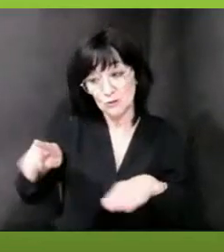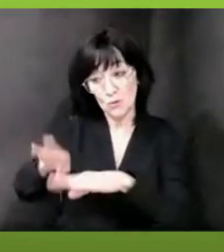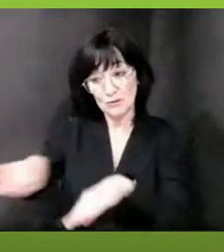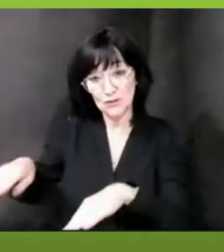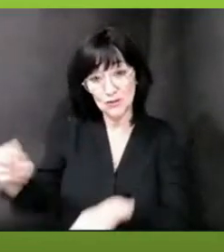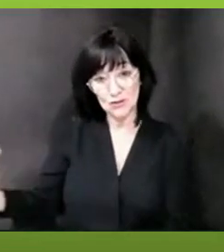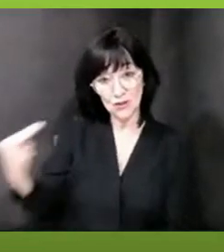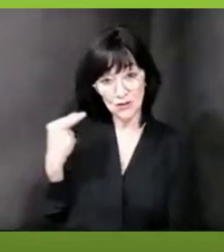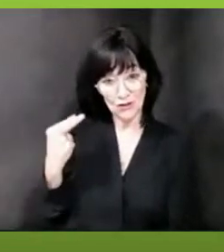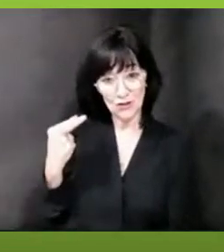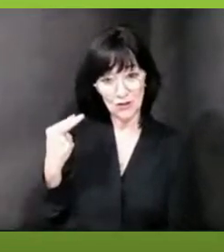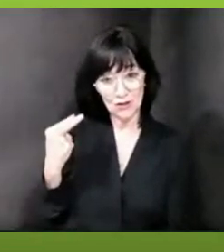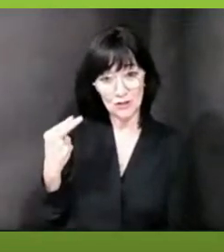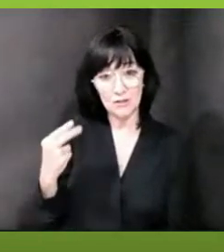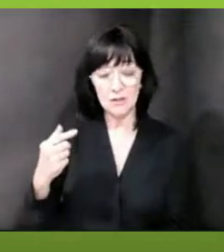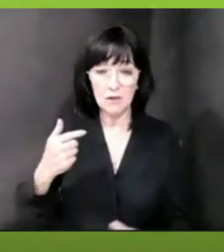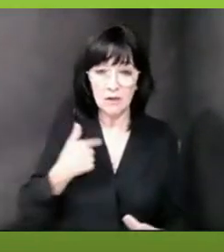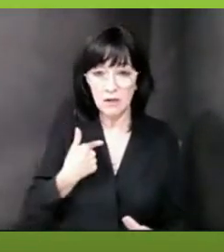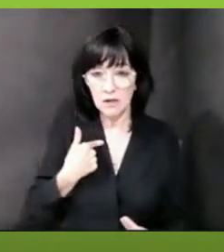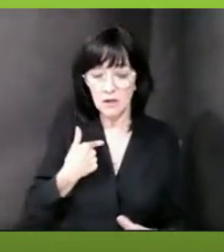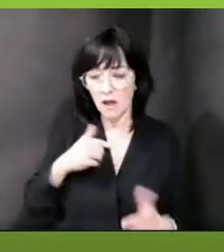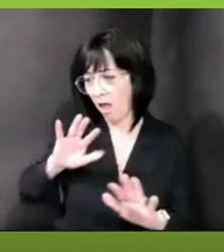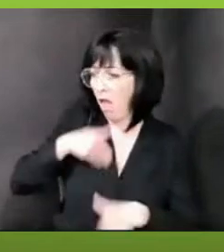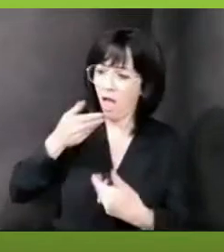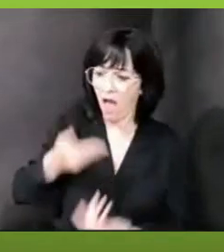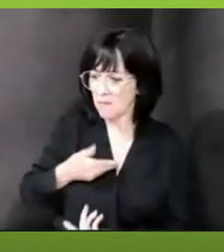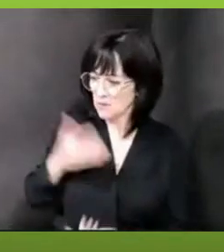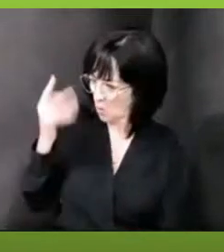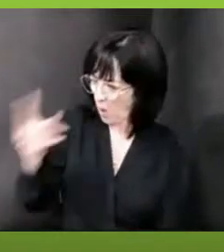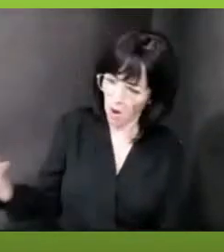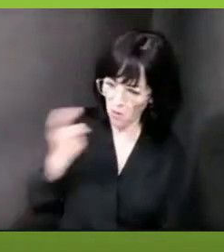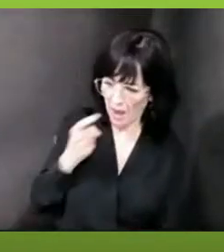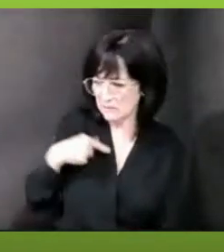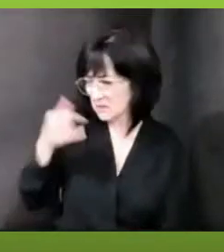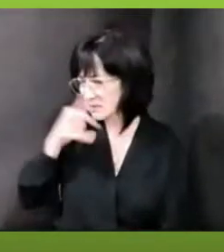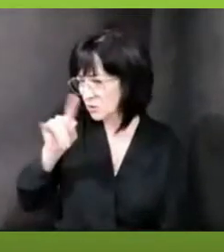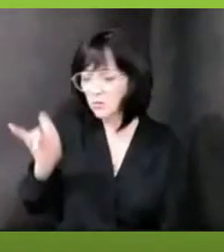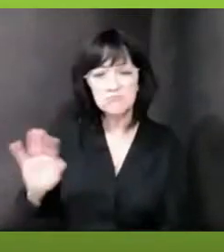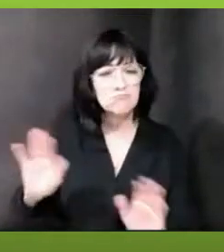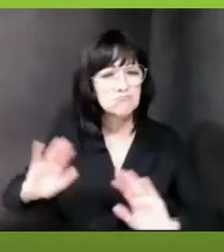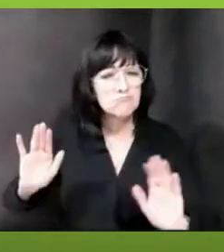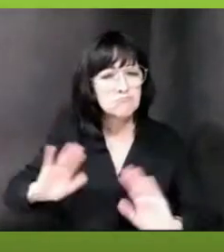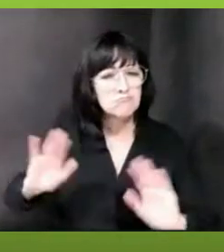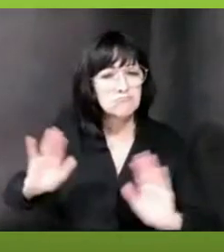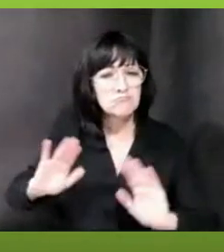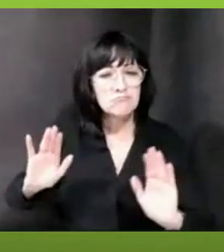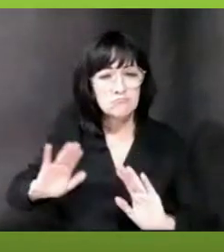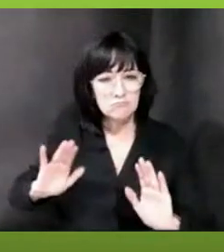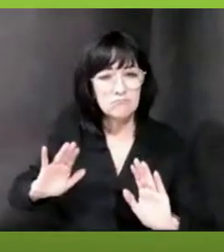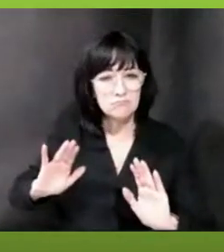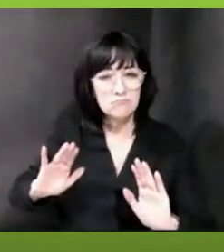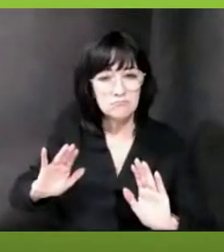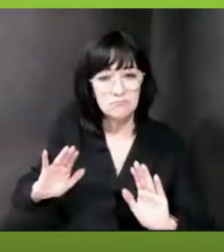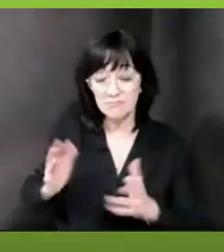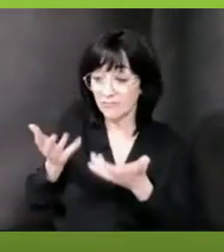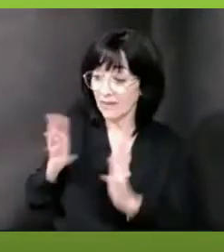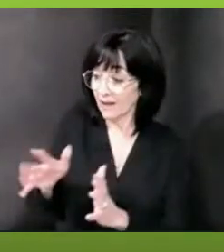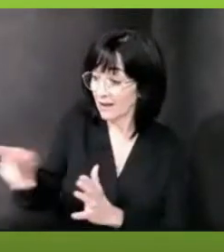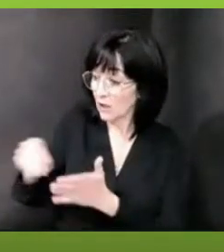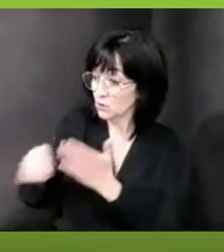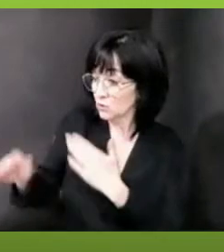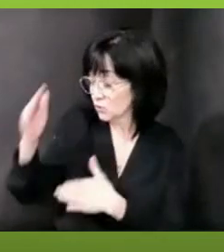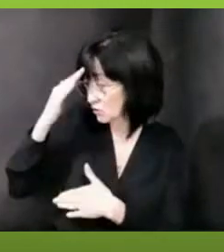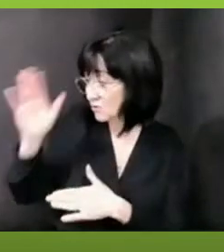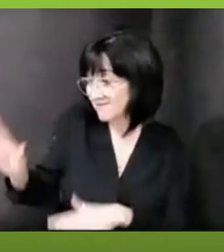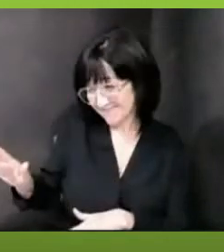instead of being upset at the child or the student for questioning you, use that as a teaching moment. Let Johnny know, hey, Johnny, because